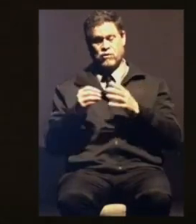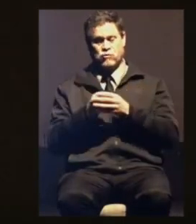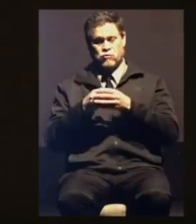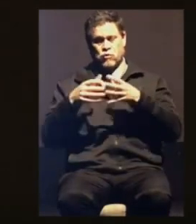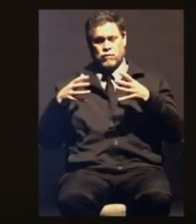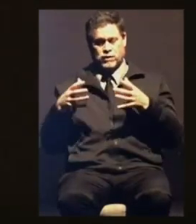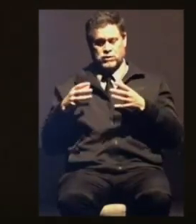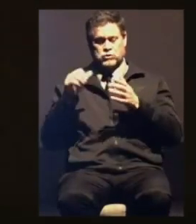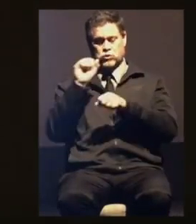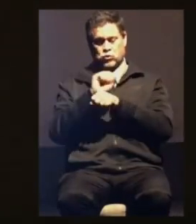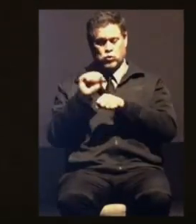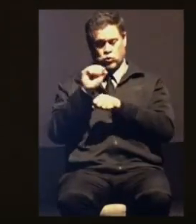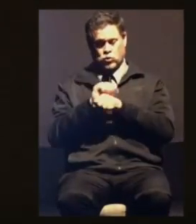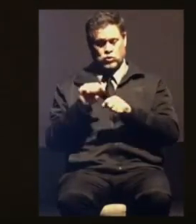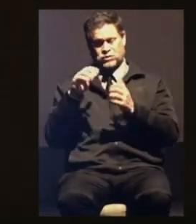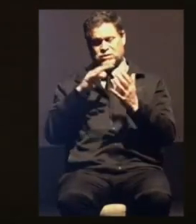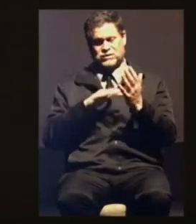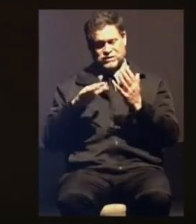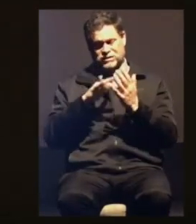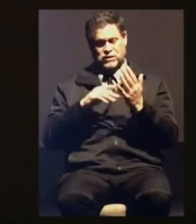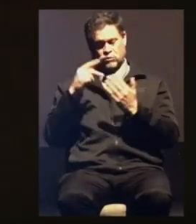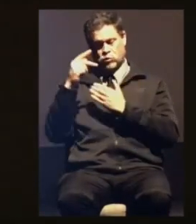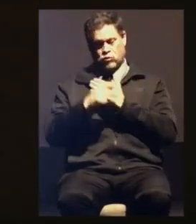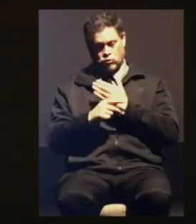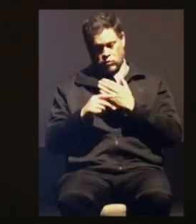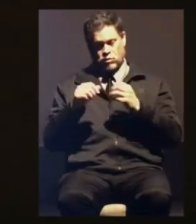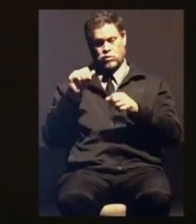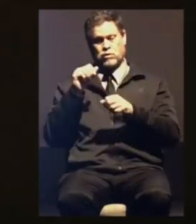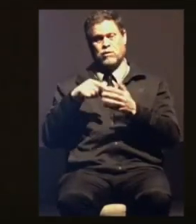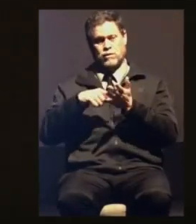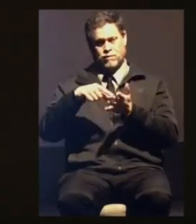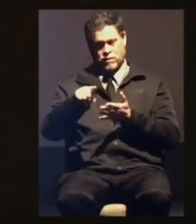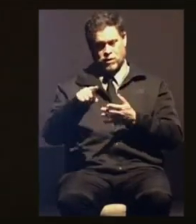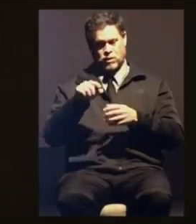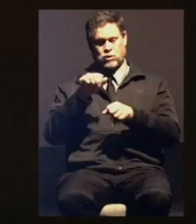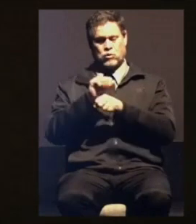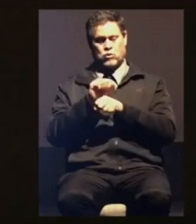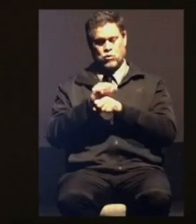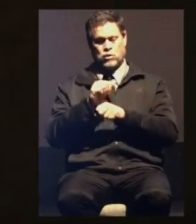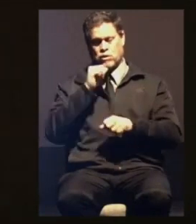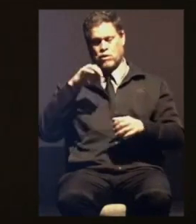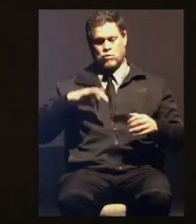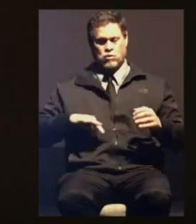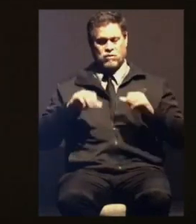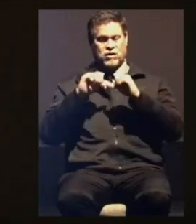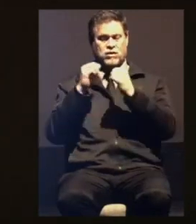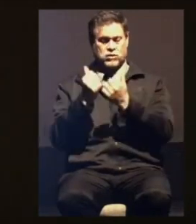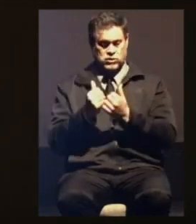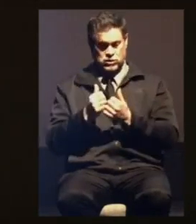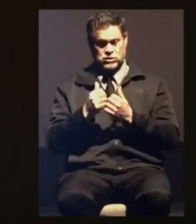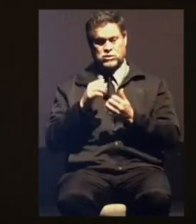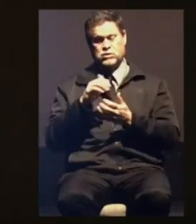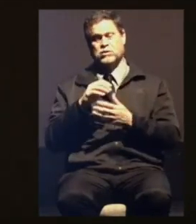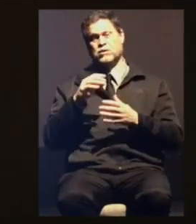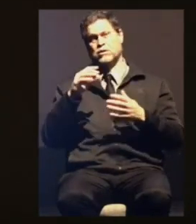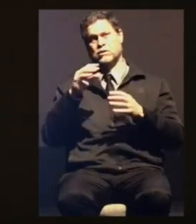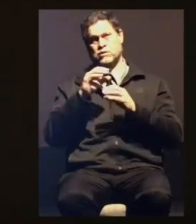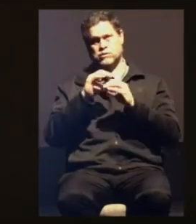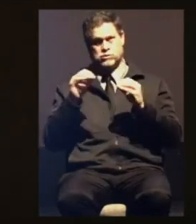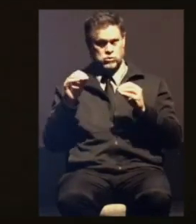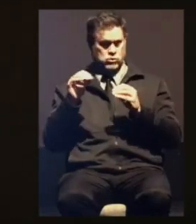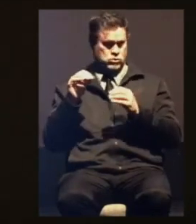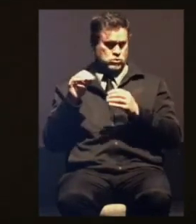work study program where students are paid to work in nonprofit agencies and schools. And I don't think there's a school in town that we're not working